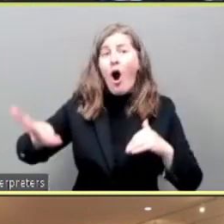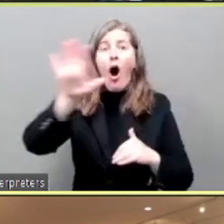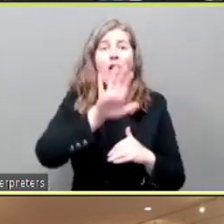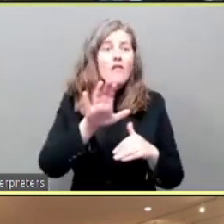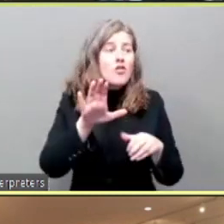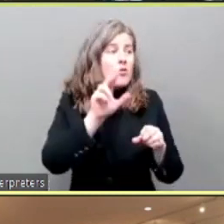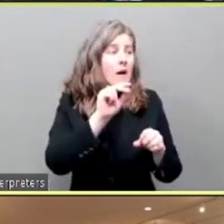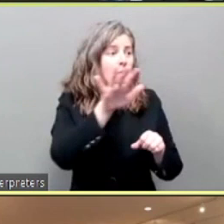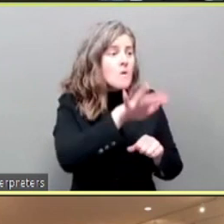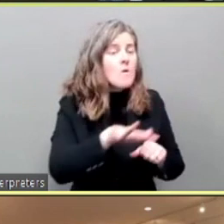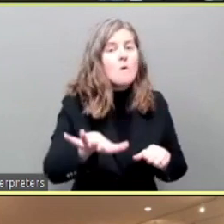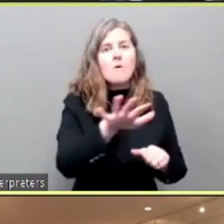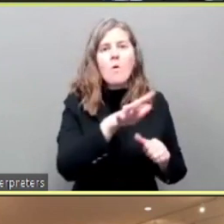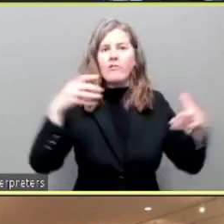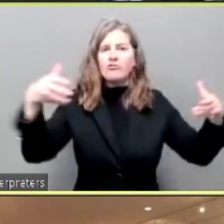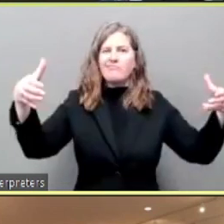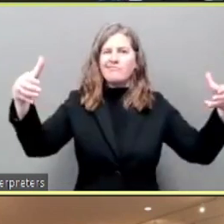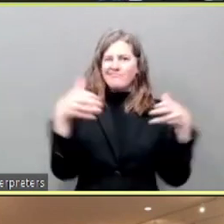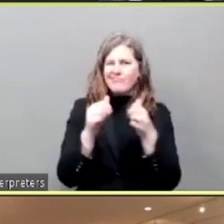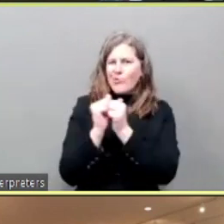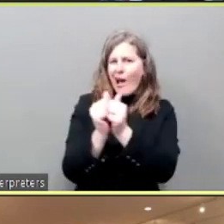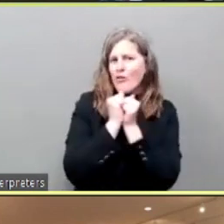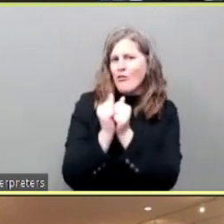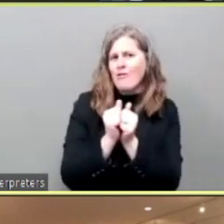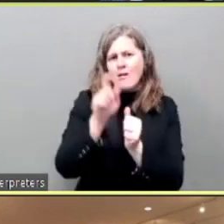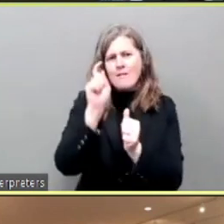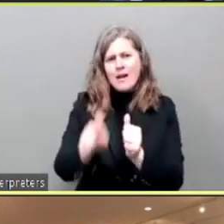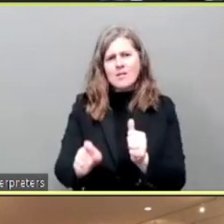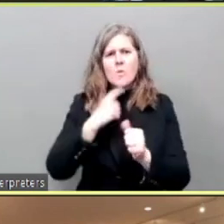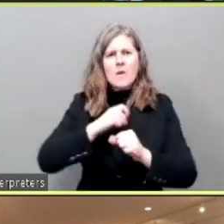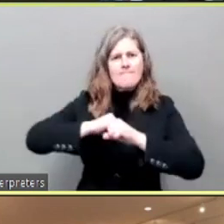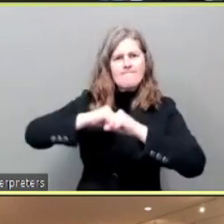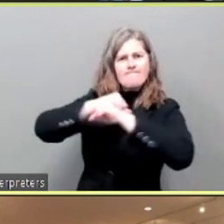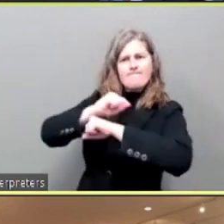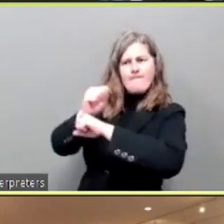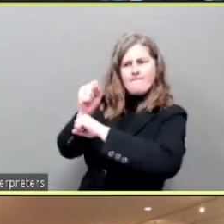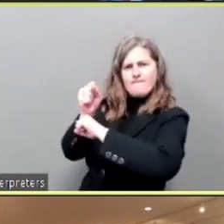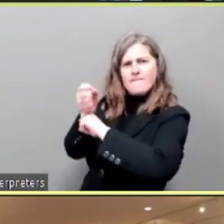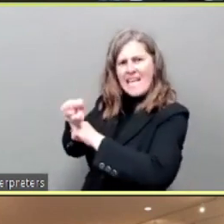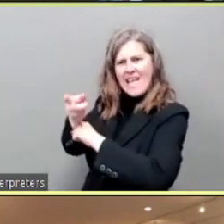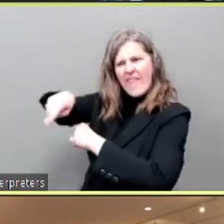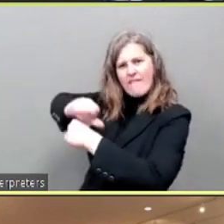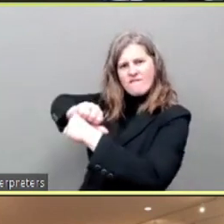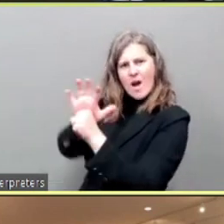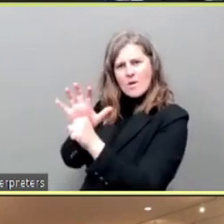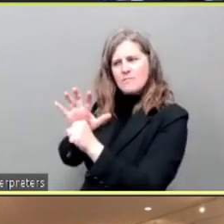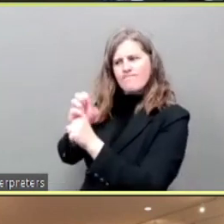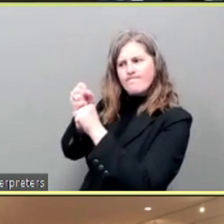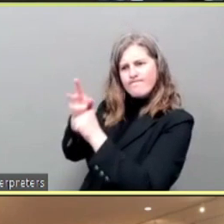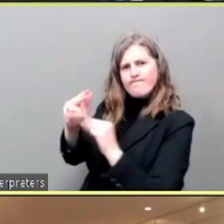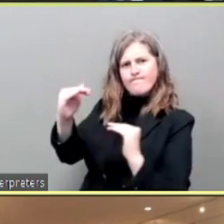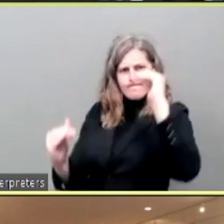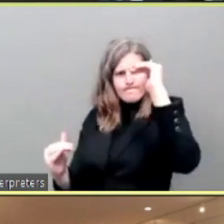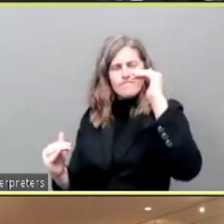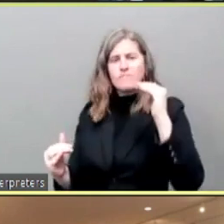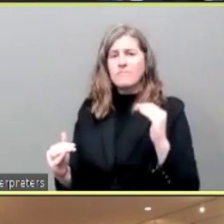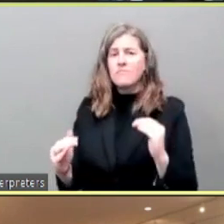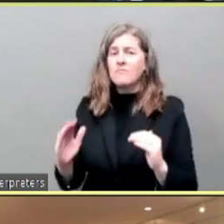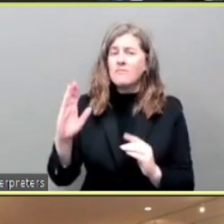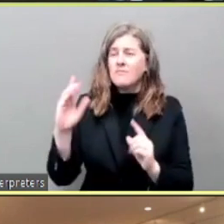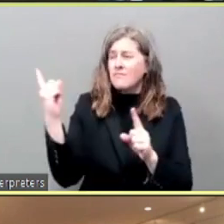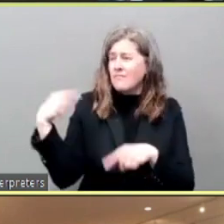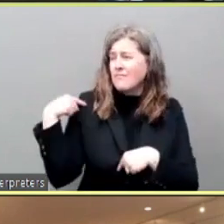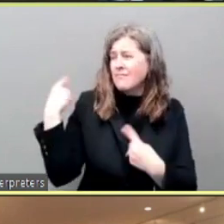Mexico, we need to come together so that we can defeat this deadly virus. Listen, of course,